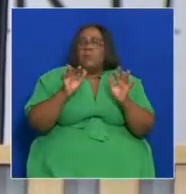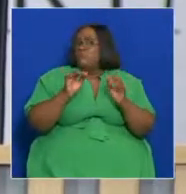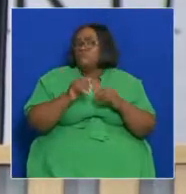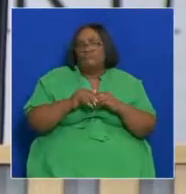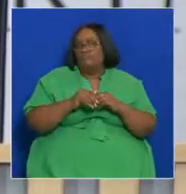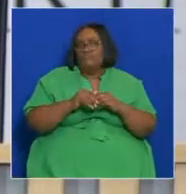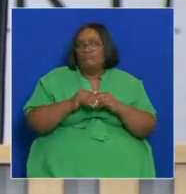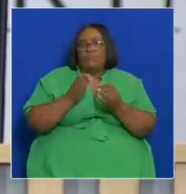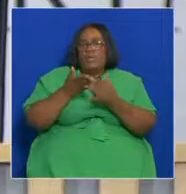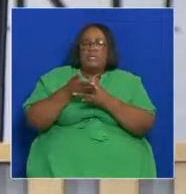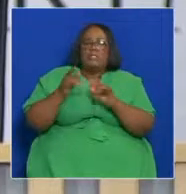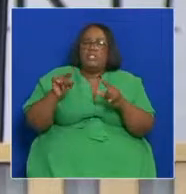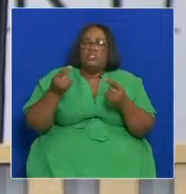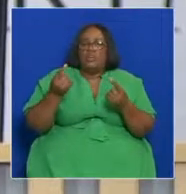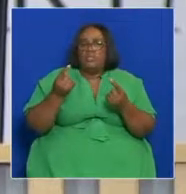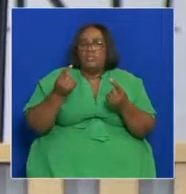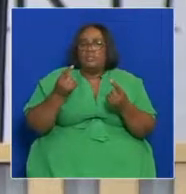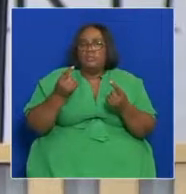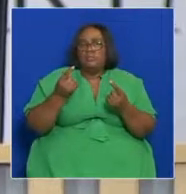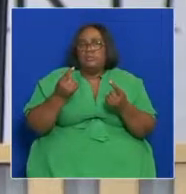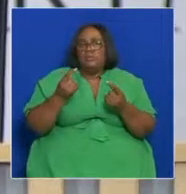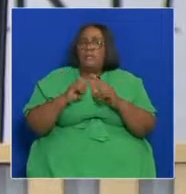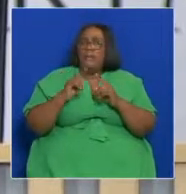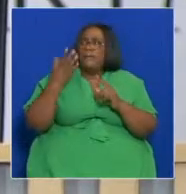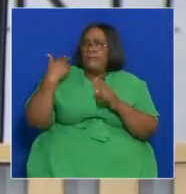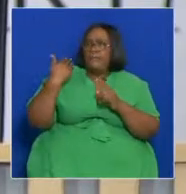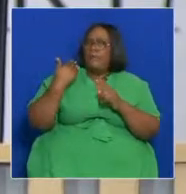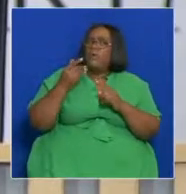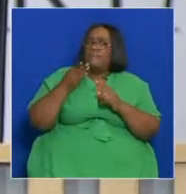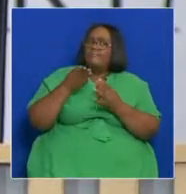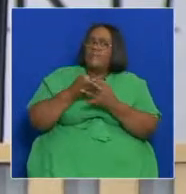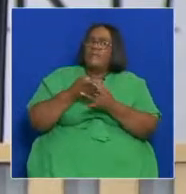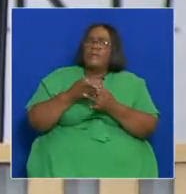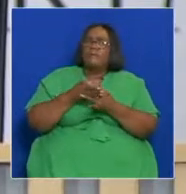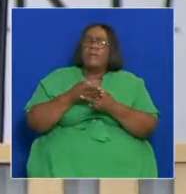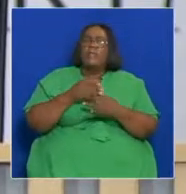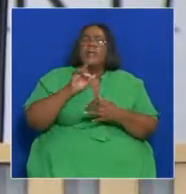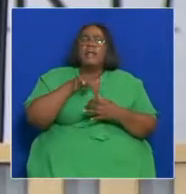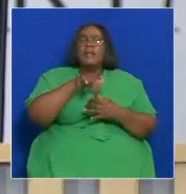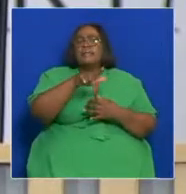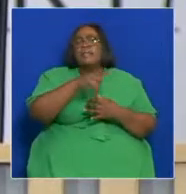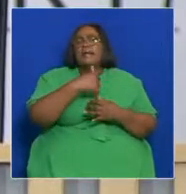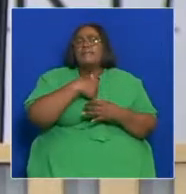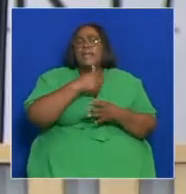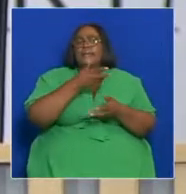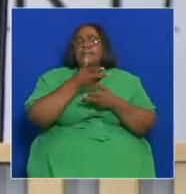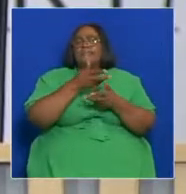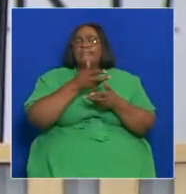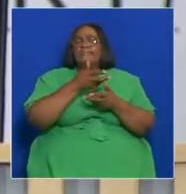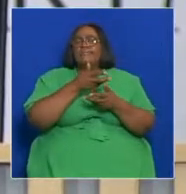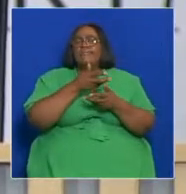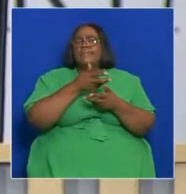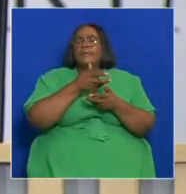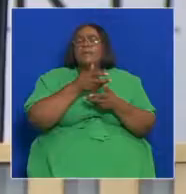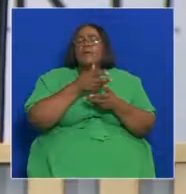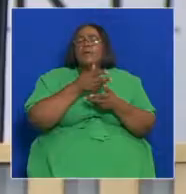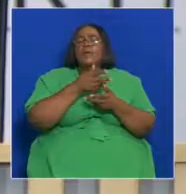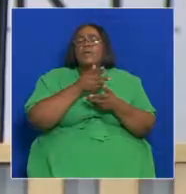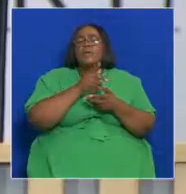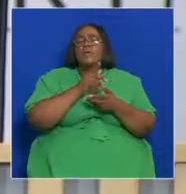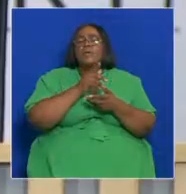were. And hence later I talked to a matter that I became aware of,